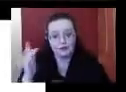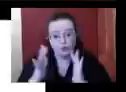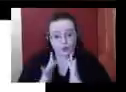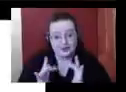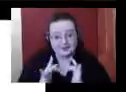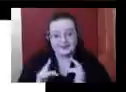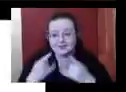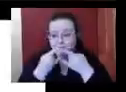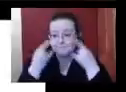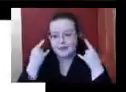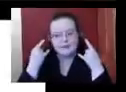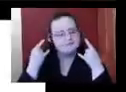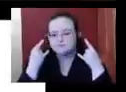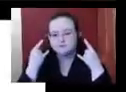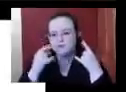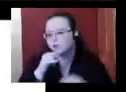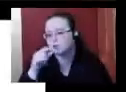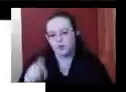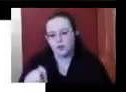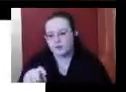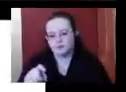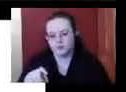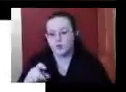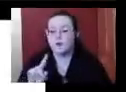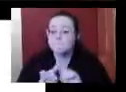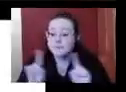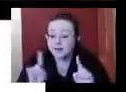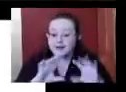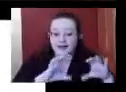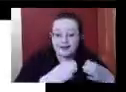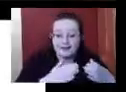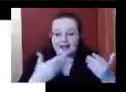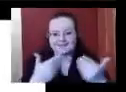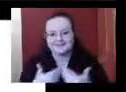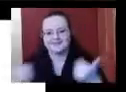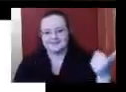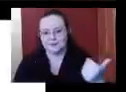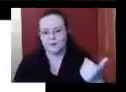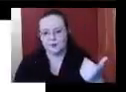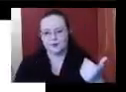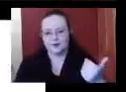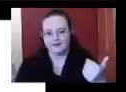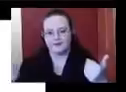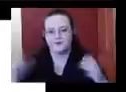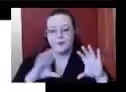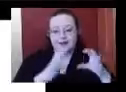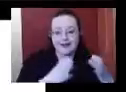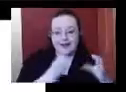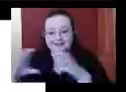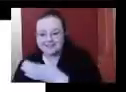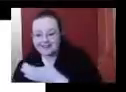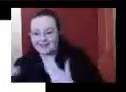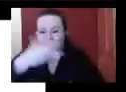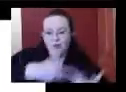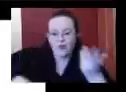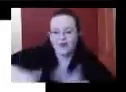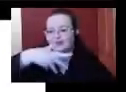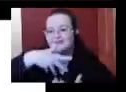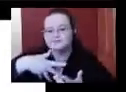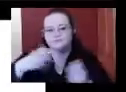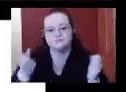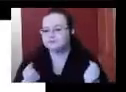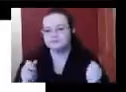distancing should happen between different cohorts outdoors as much as possible. This is being done to reduce the